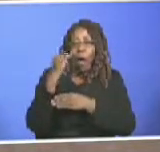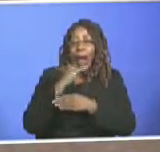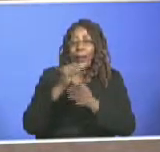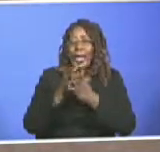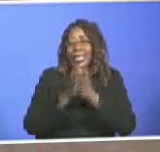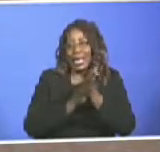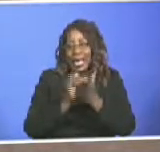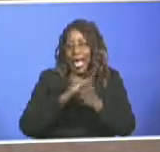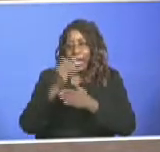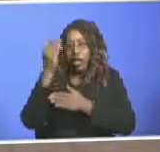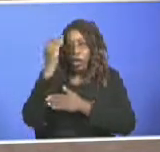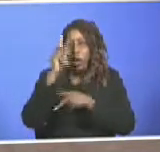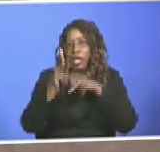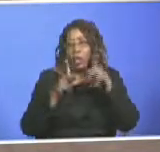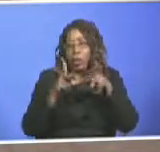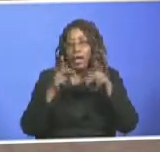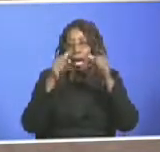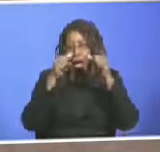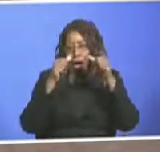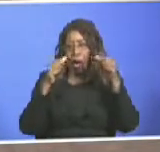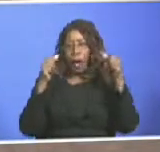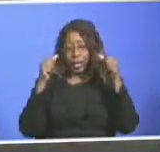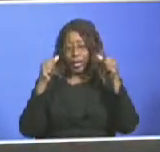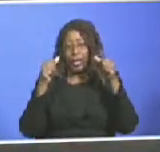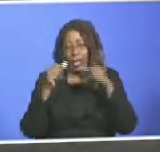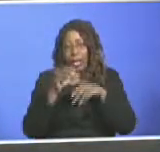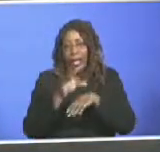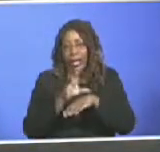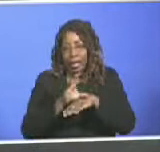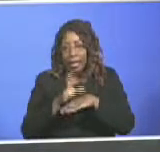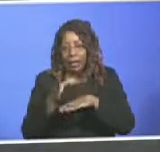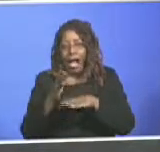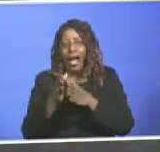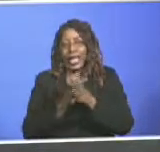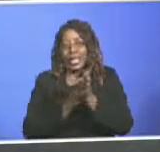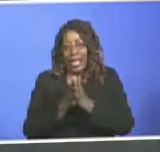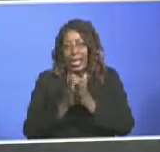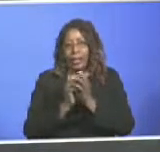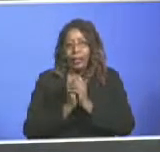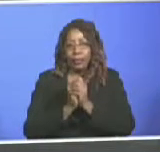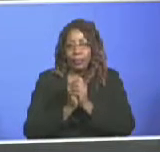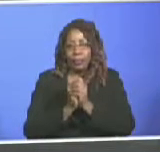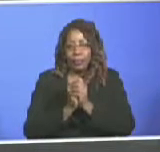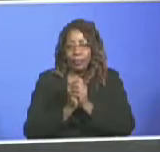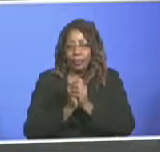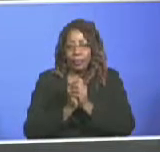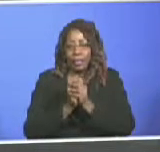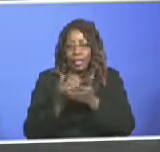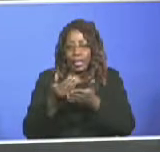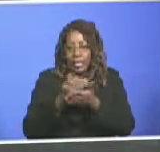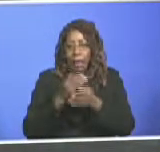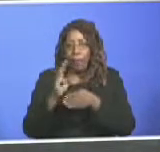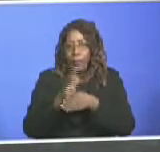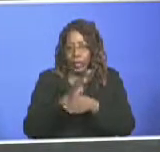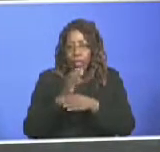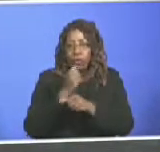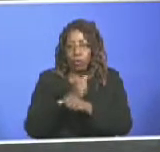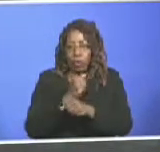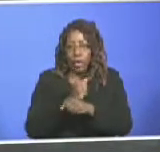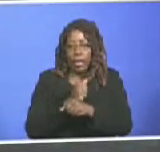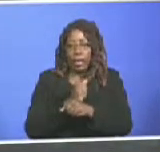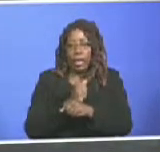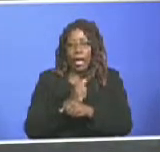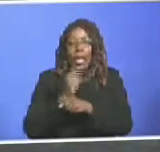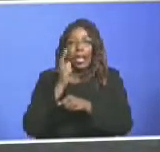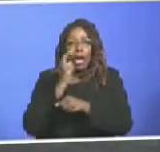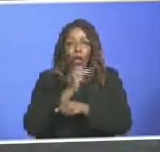know that the people of Arawak are also excited. Just 7 of 32 establishments remained in operation, and Larimore-Smith feared